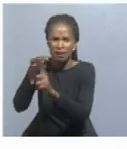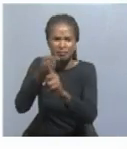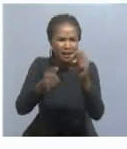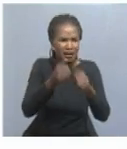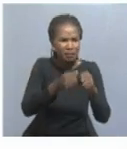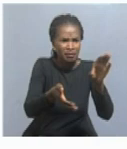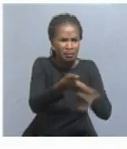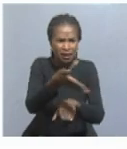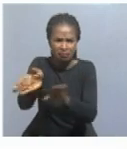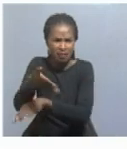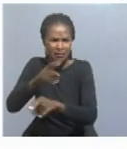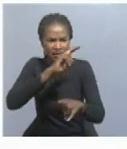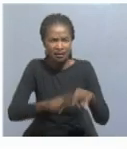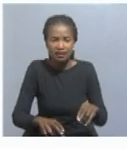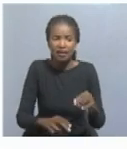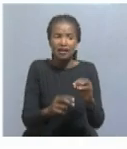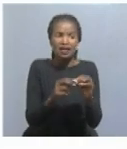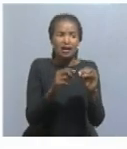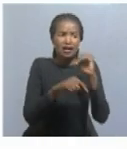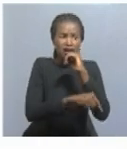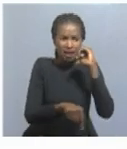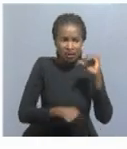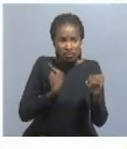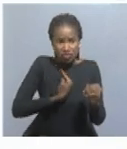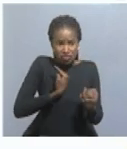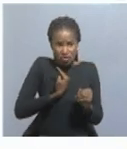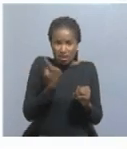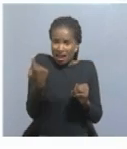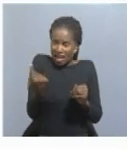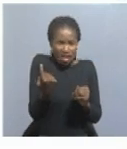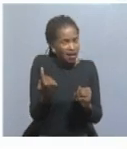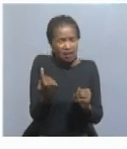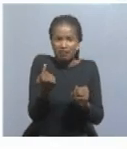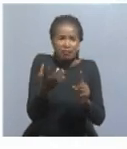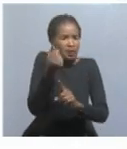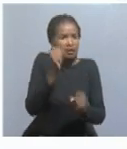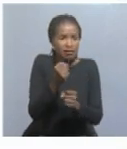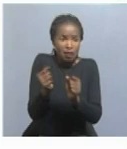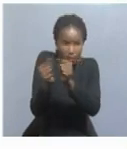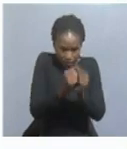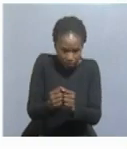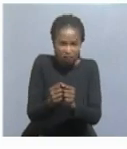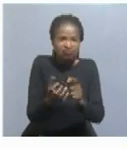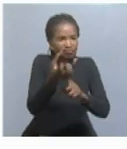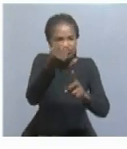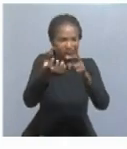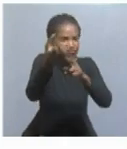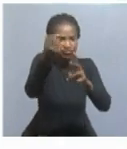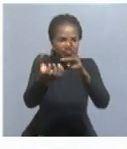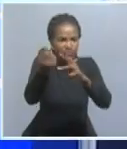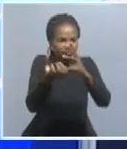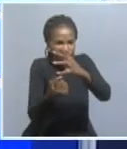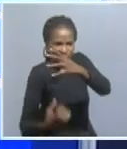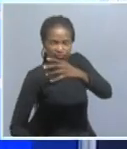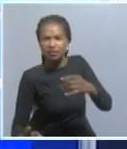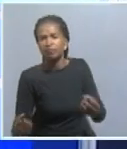where individual countries are not able to do so, but collectively we can certainly respond better. Pauline Lago, thank you so much for